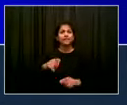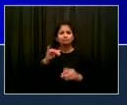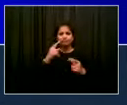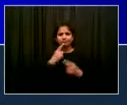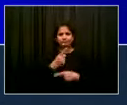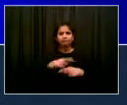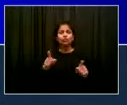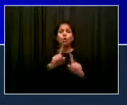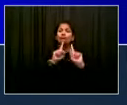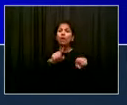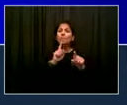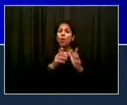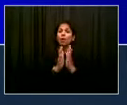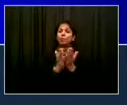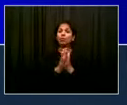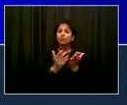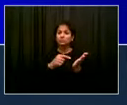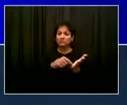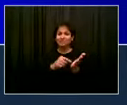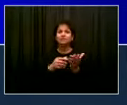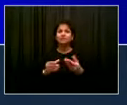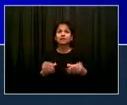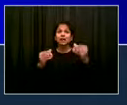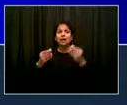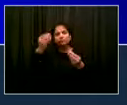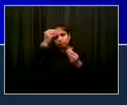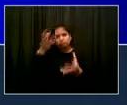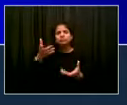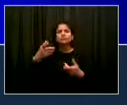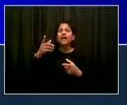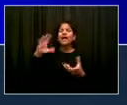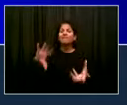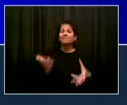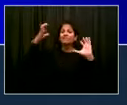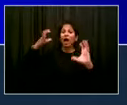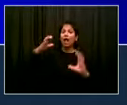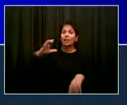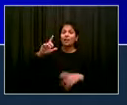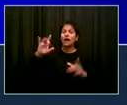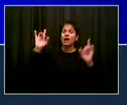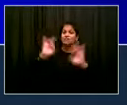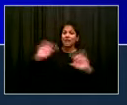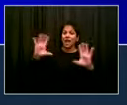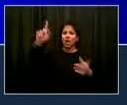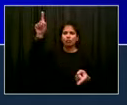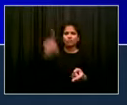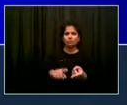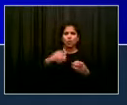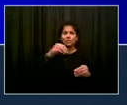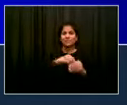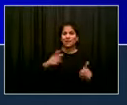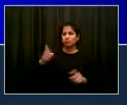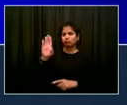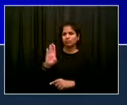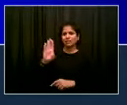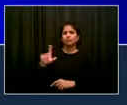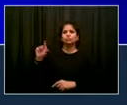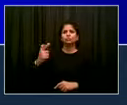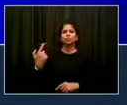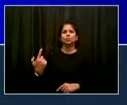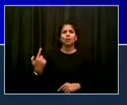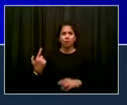and this is a very powerful document because it talks about a systematic effort. I want to give praise to